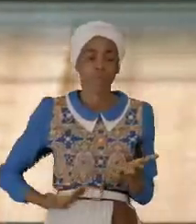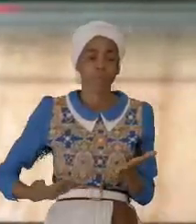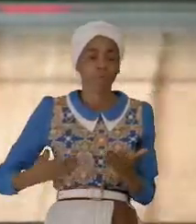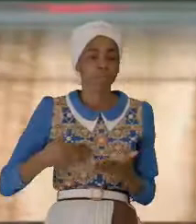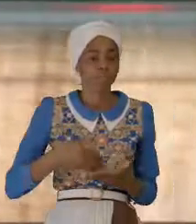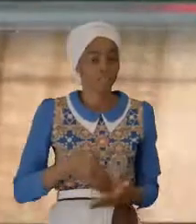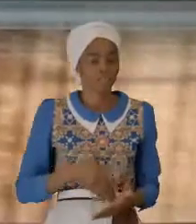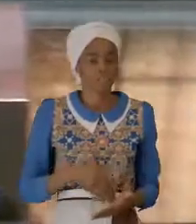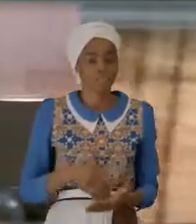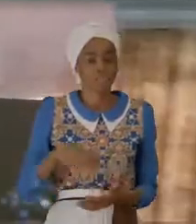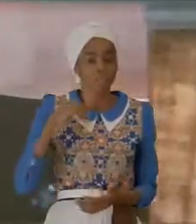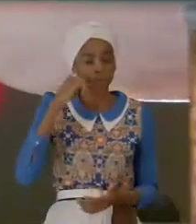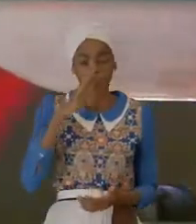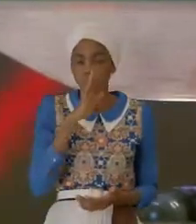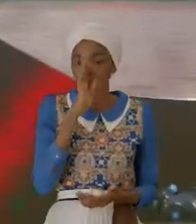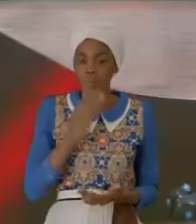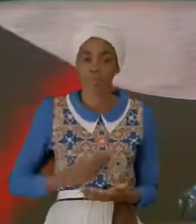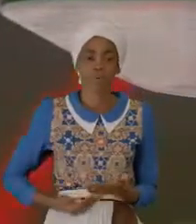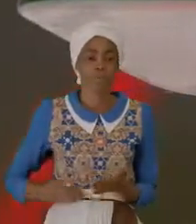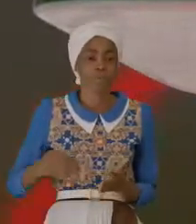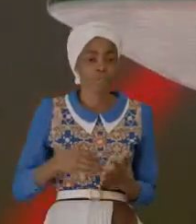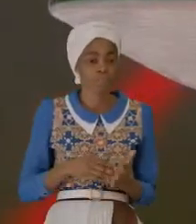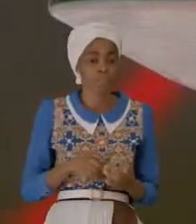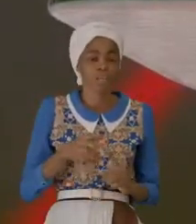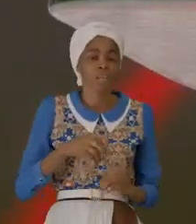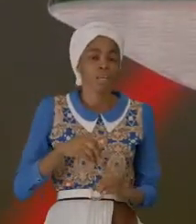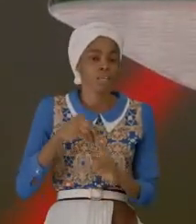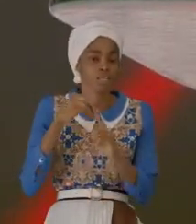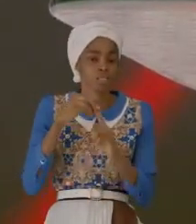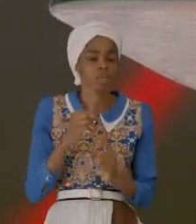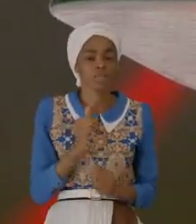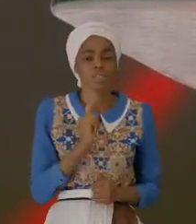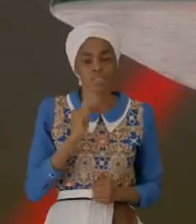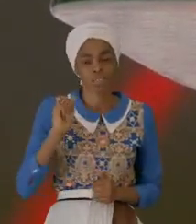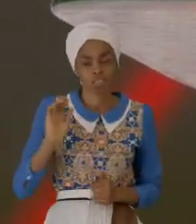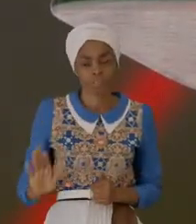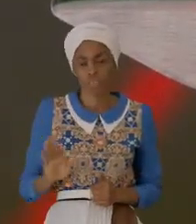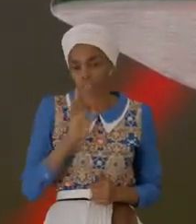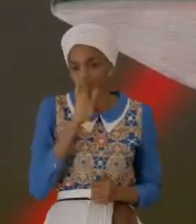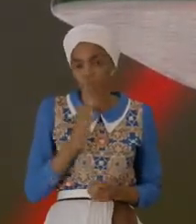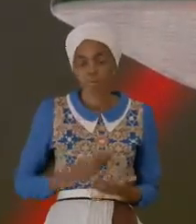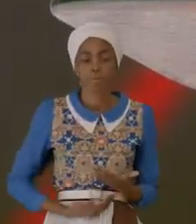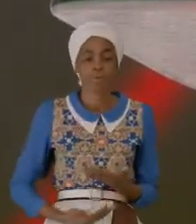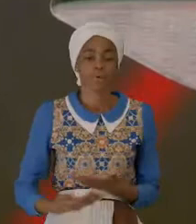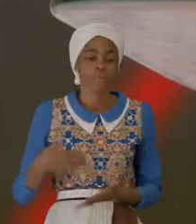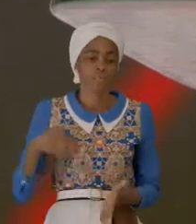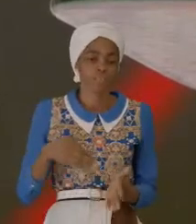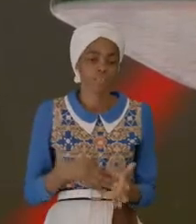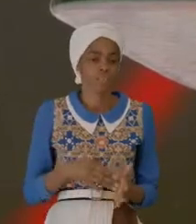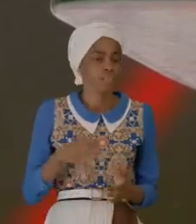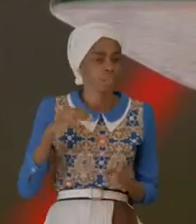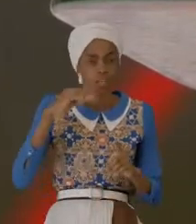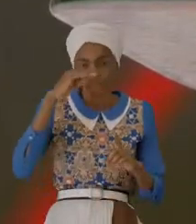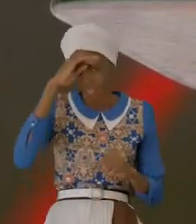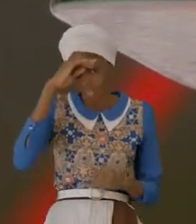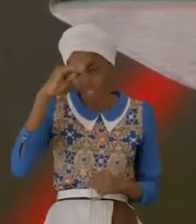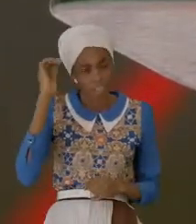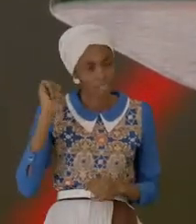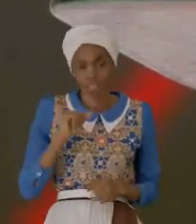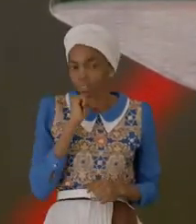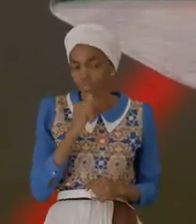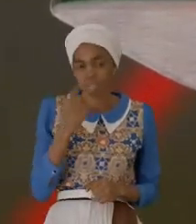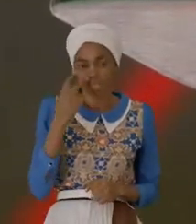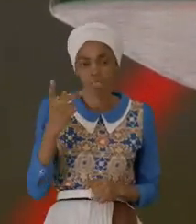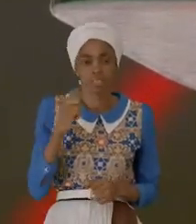be born again except a child be born again he cannot see the kingdom